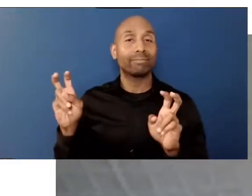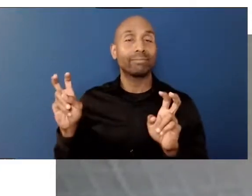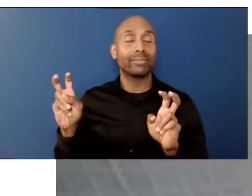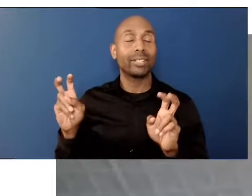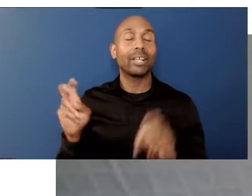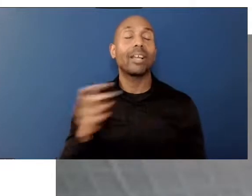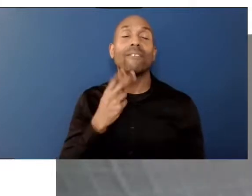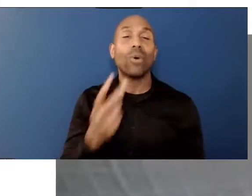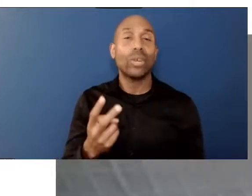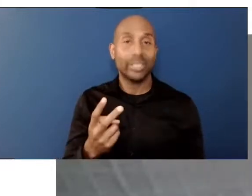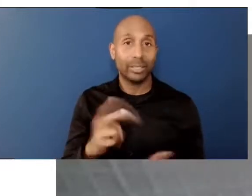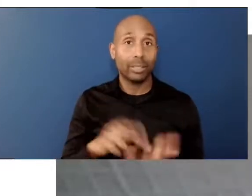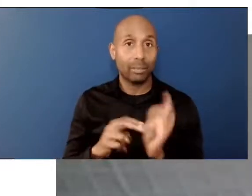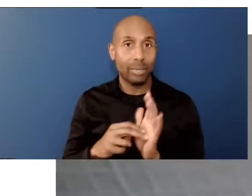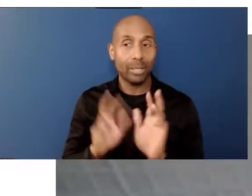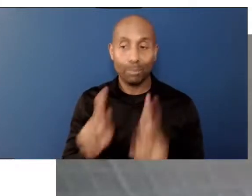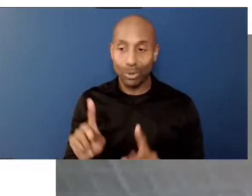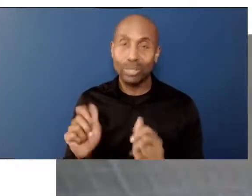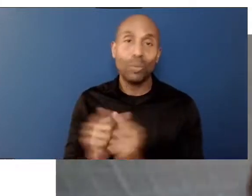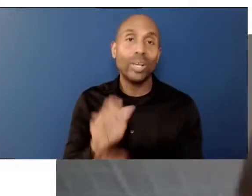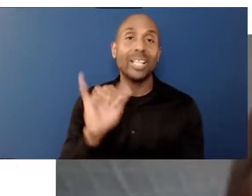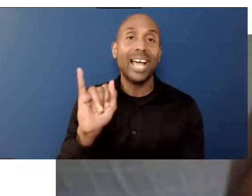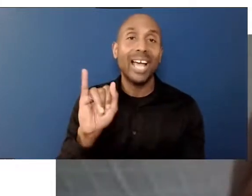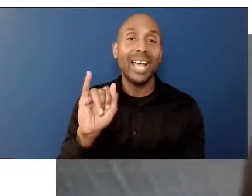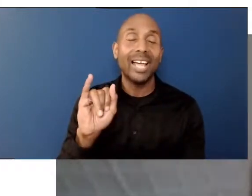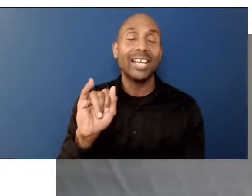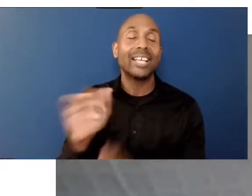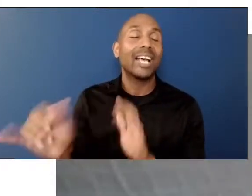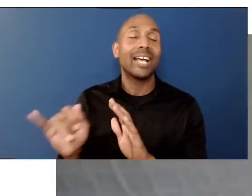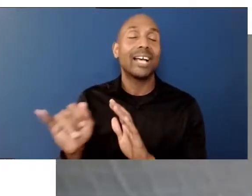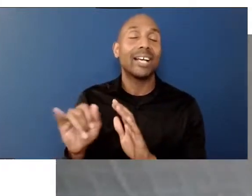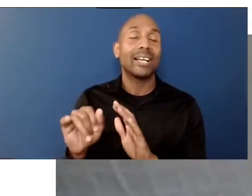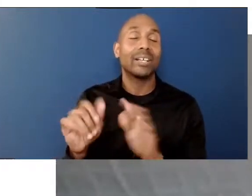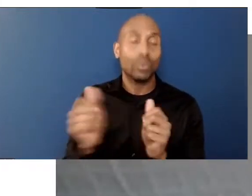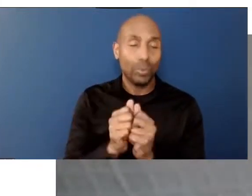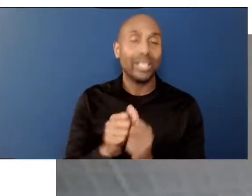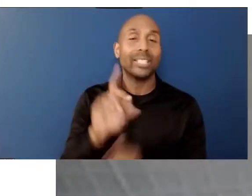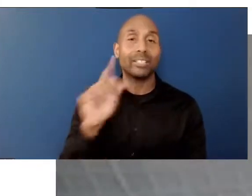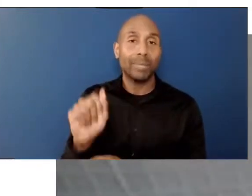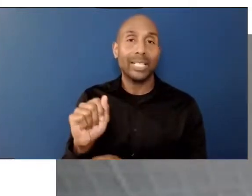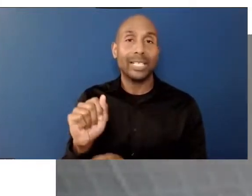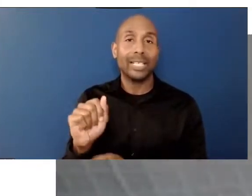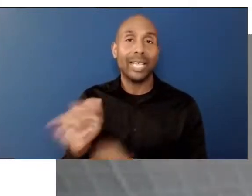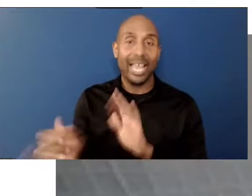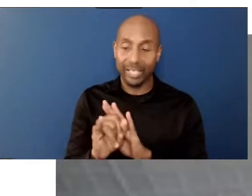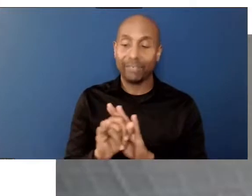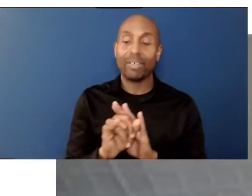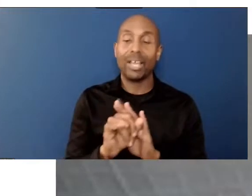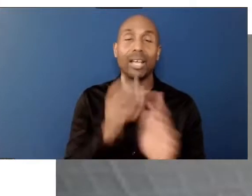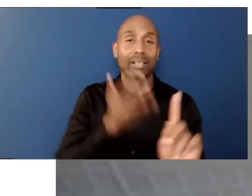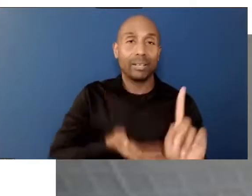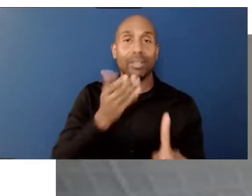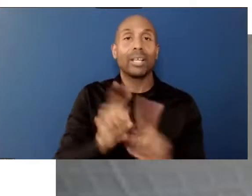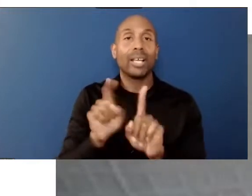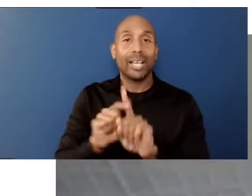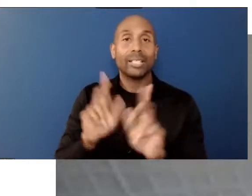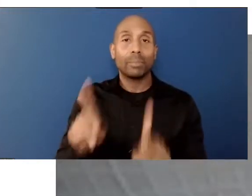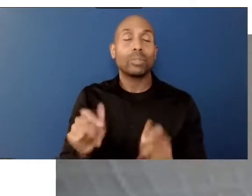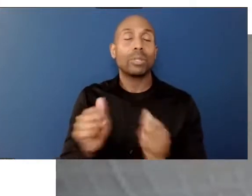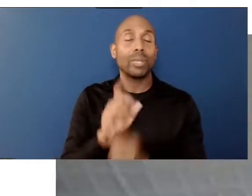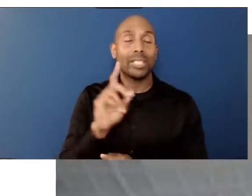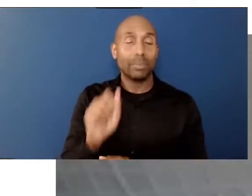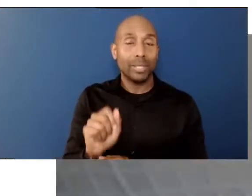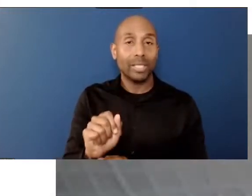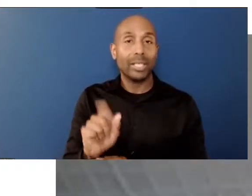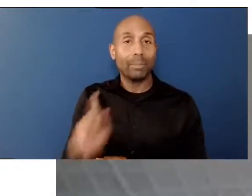I decide that we need to have better roads, and so let it be so. It's really based upon a lot of first